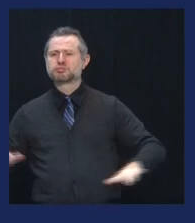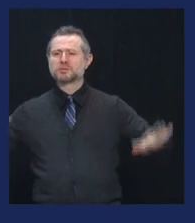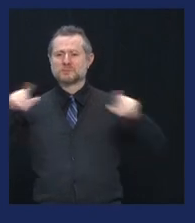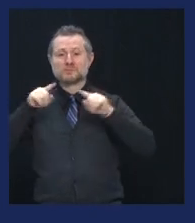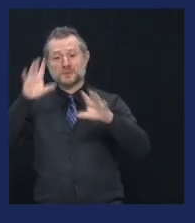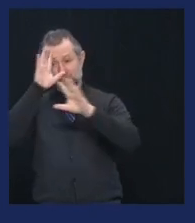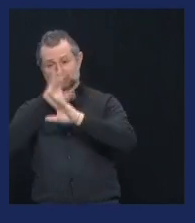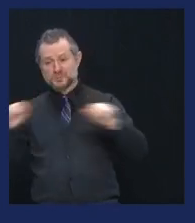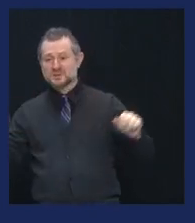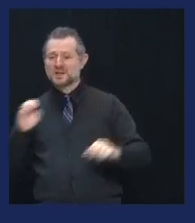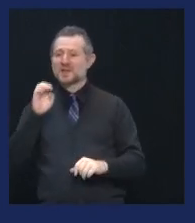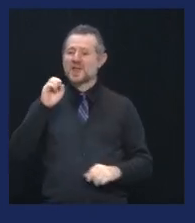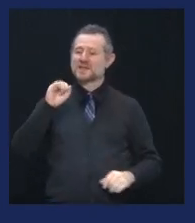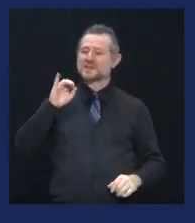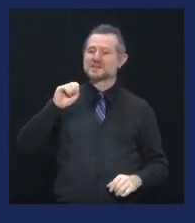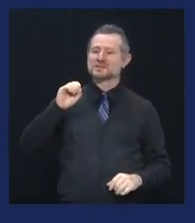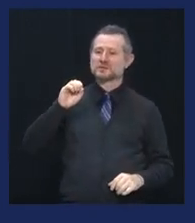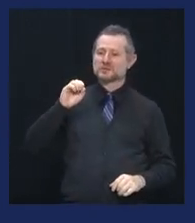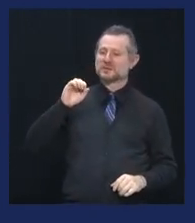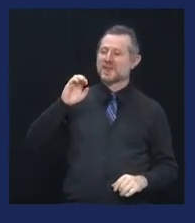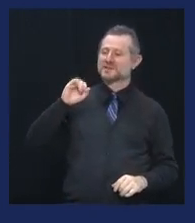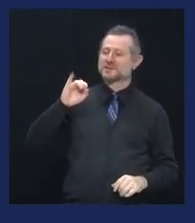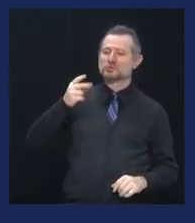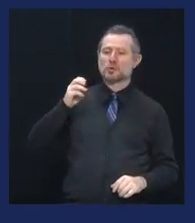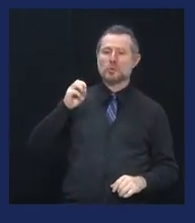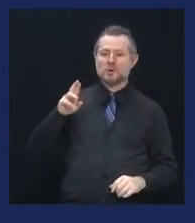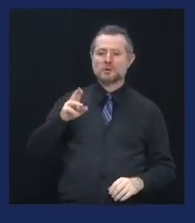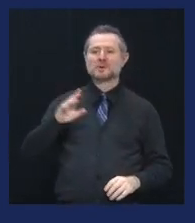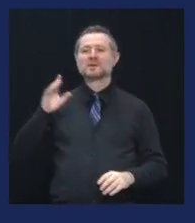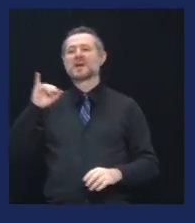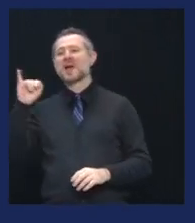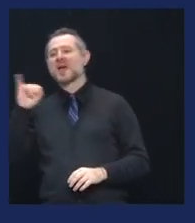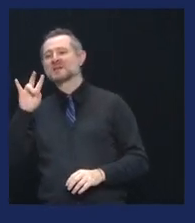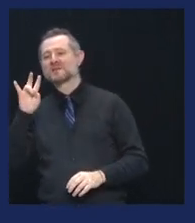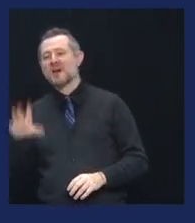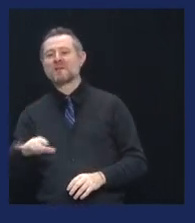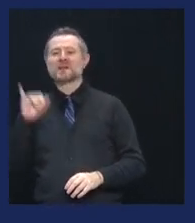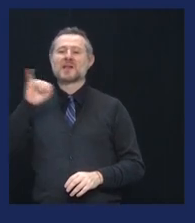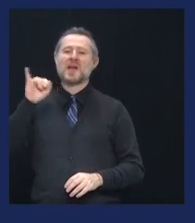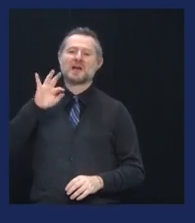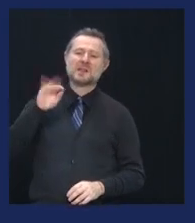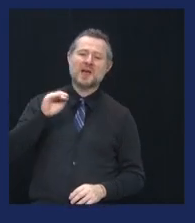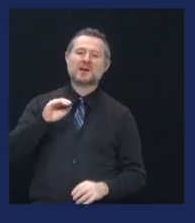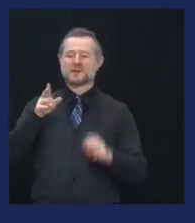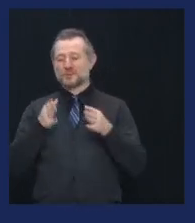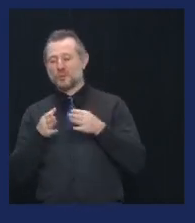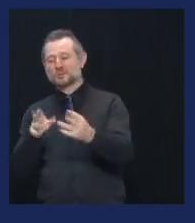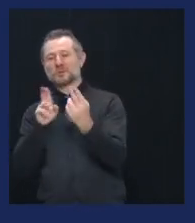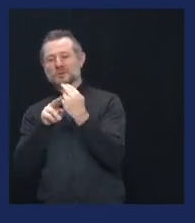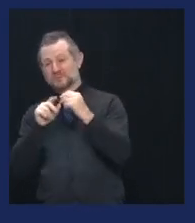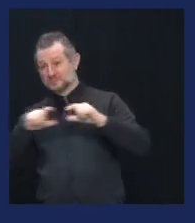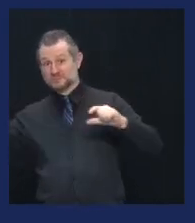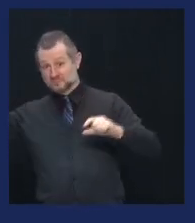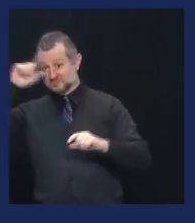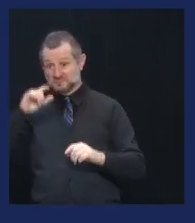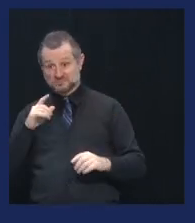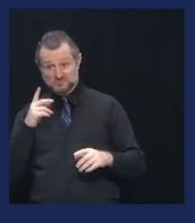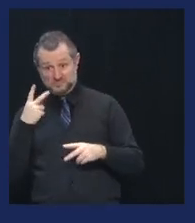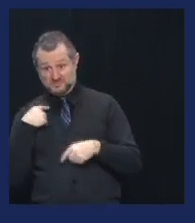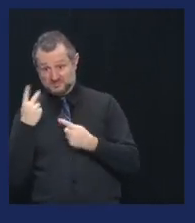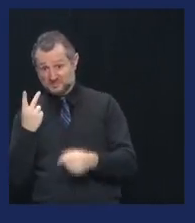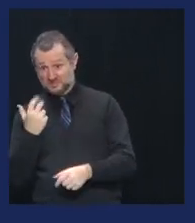the broadband system of today. In recent years, New York has made unparalleled progress in building out